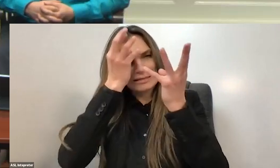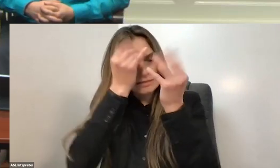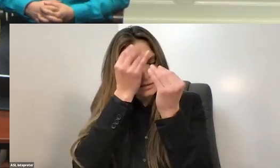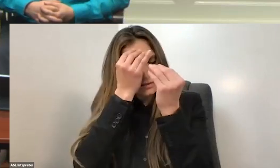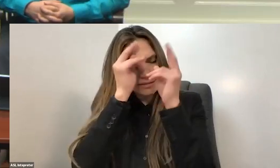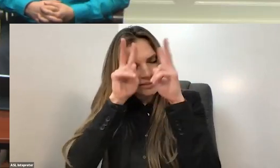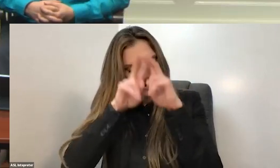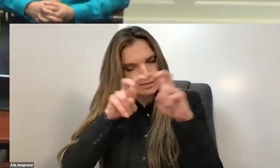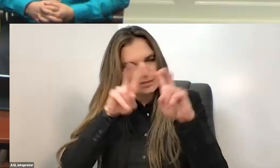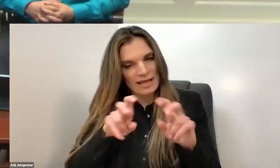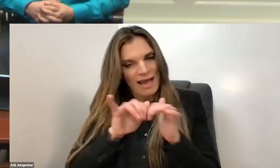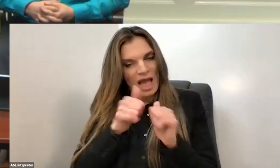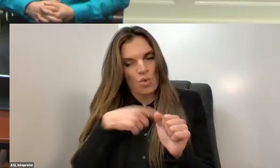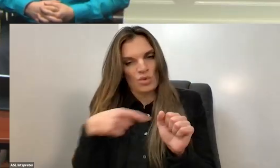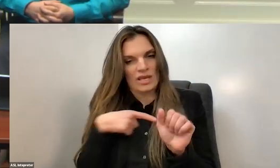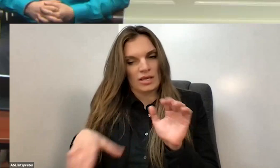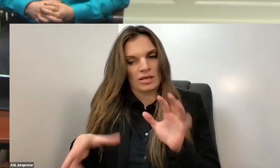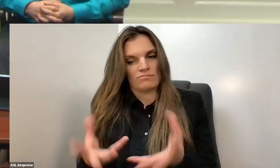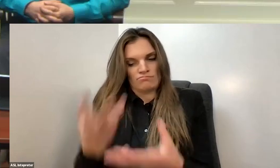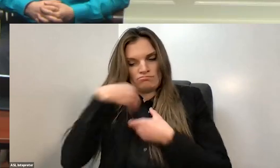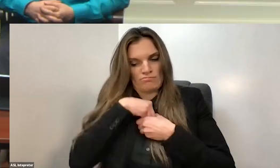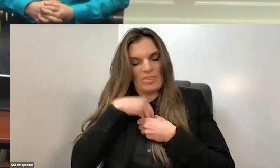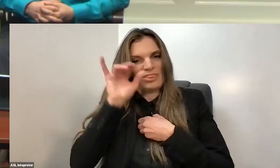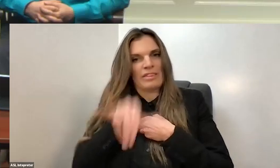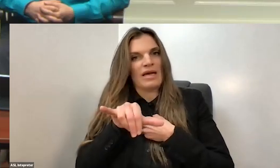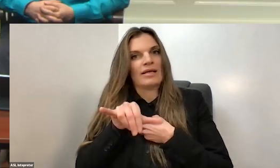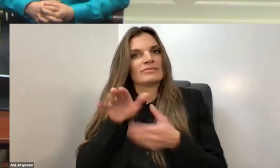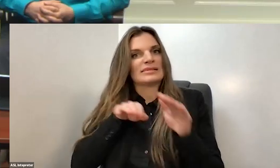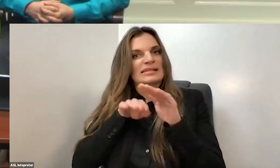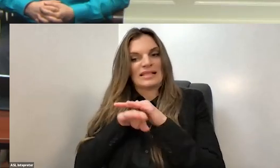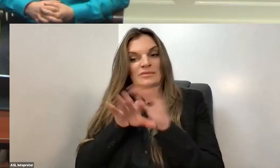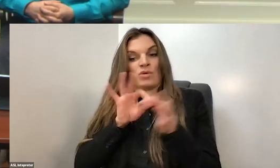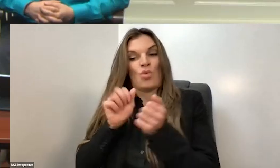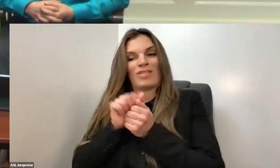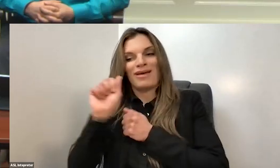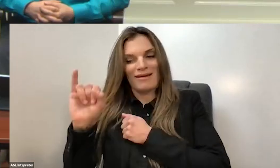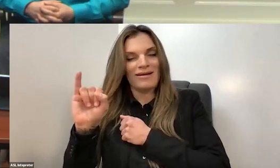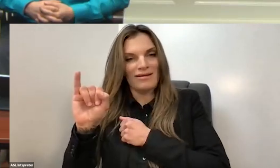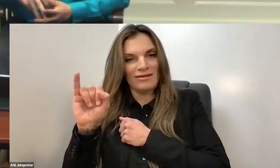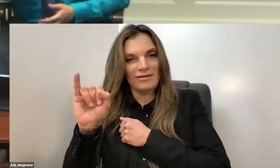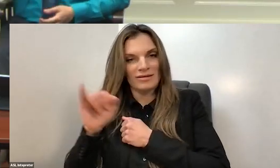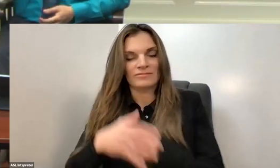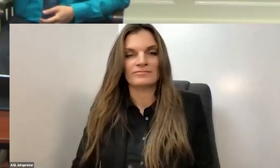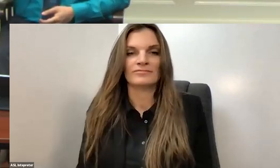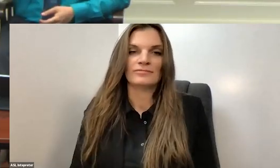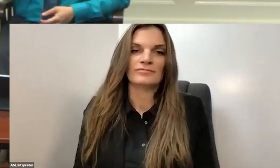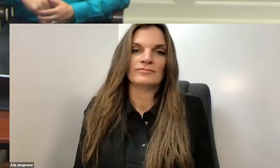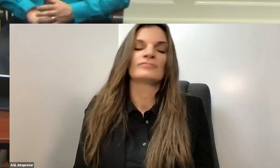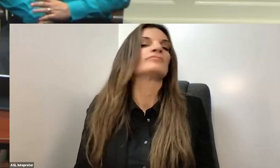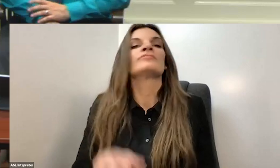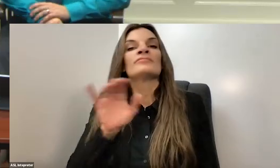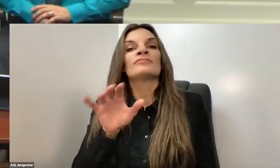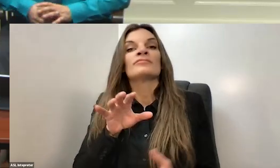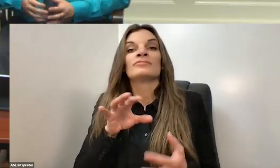go about it. We absolutely need to make sure from the modeling perspective that we do include folks with disabilities